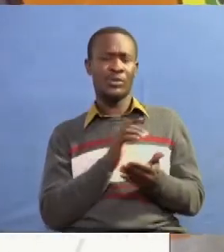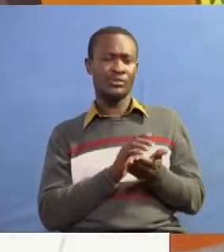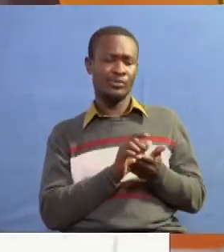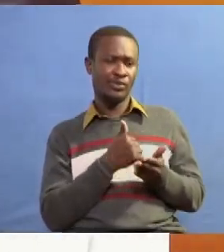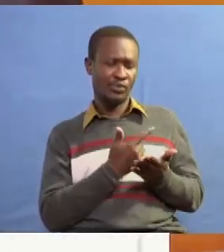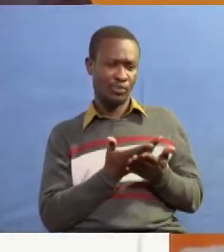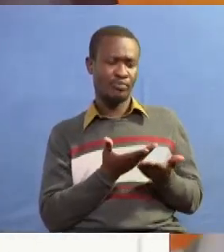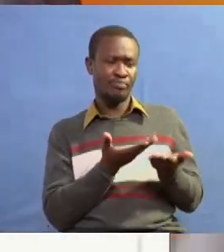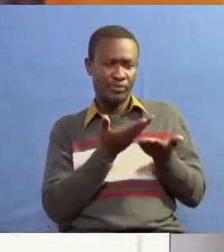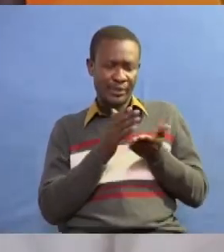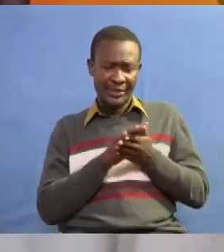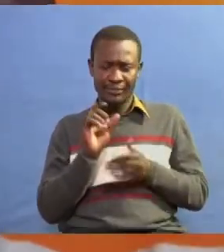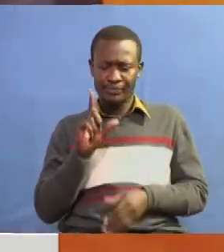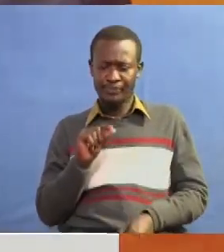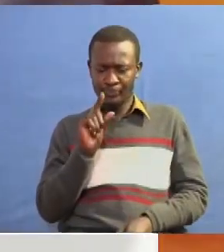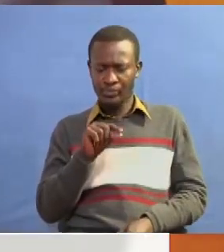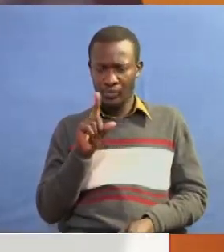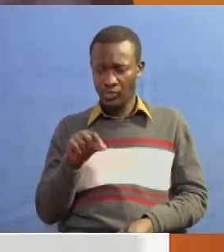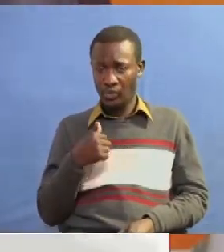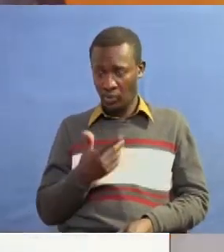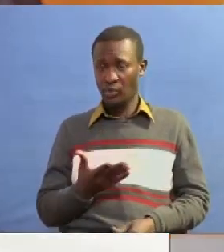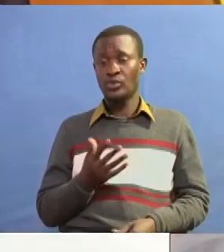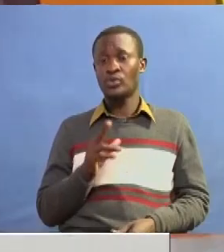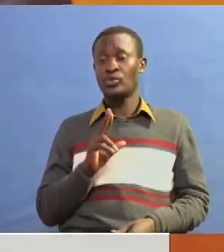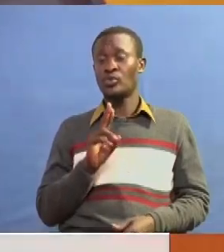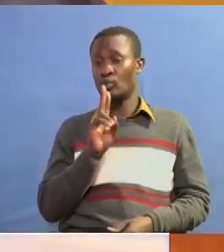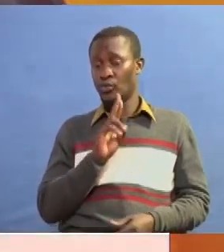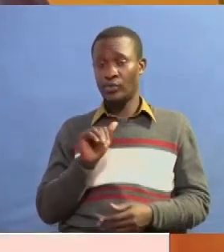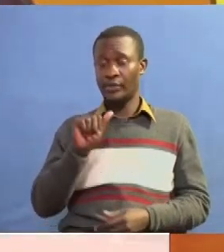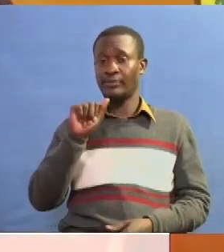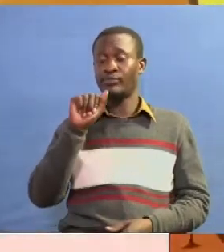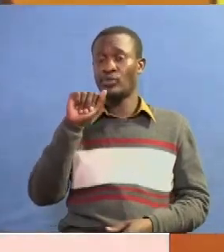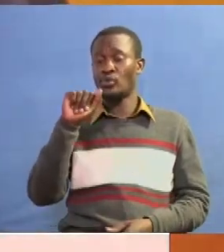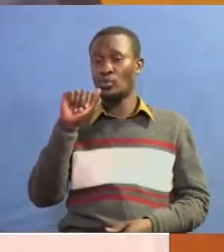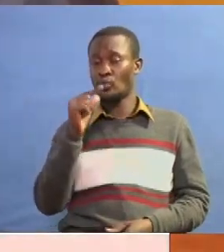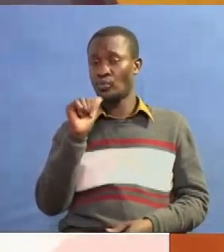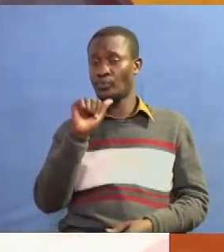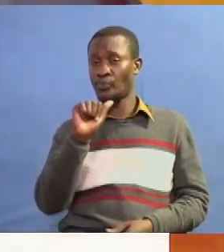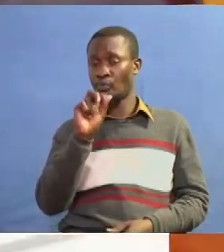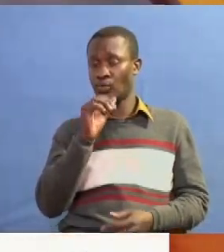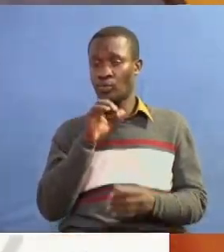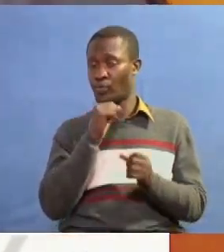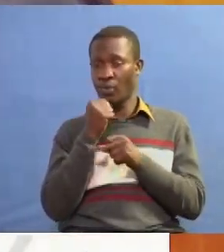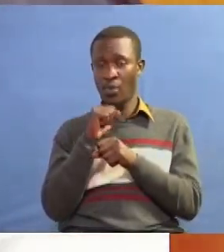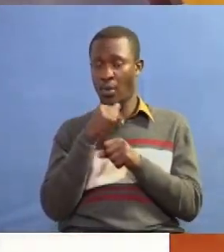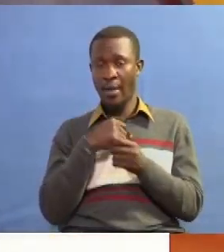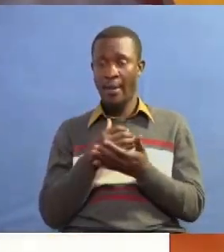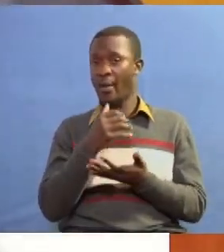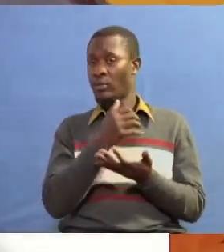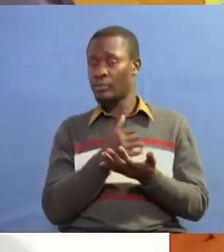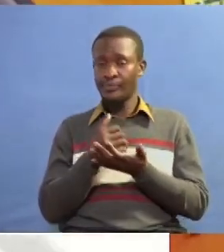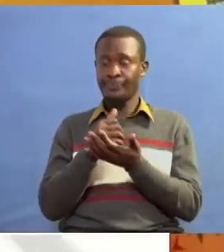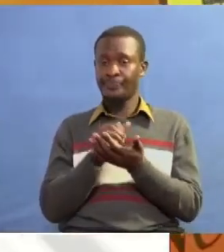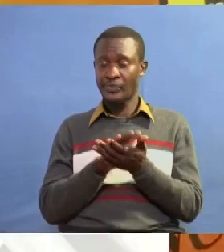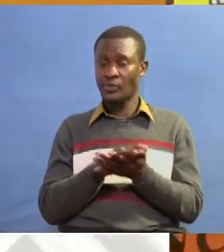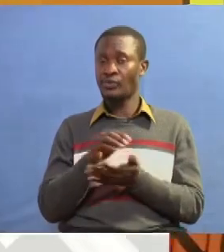mbolea. Tunalimia mahindi, tunatumia kwa ngano, tunatumia kwa miwa, tunatumia kwa kahawa,